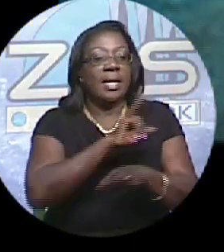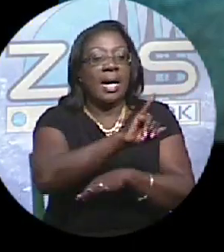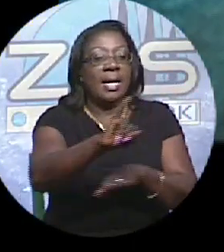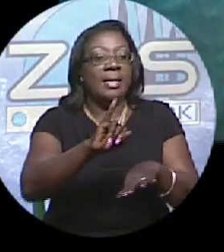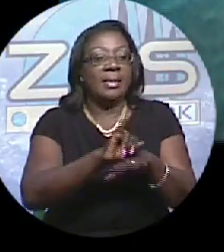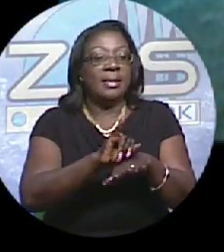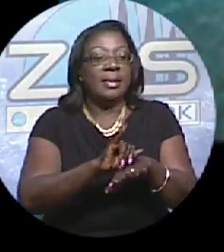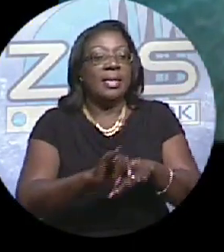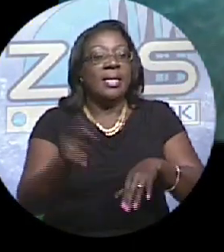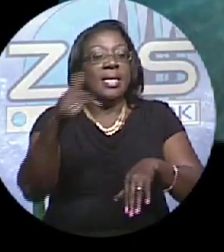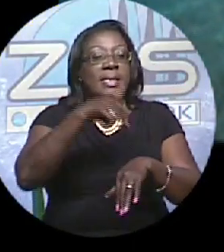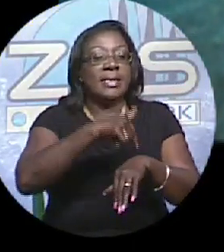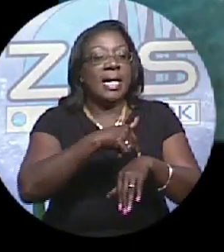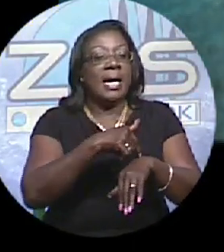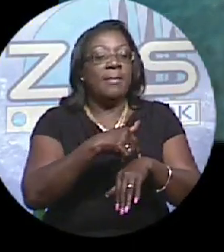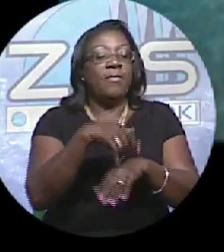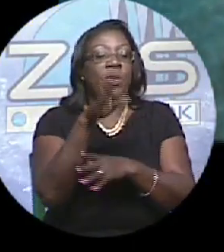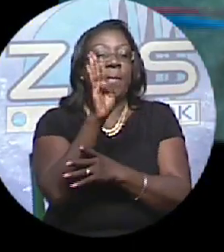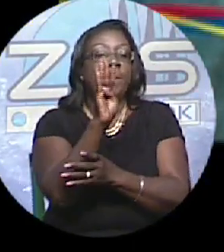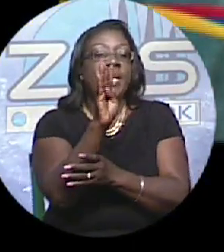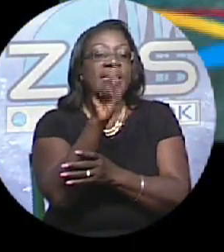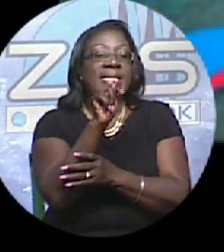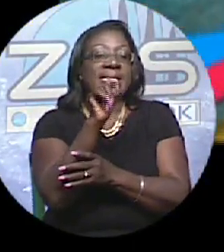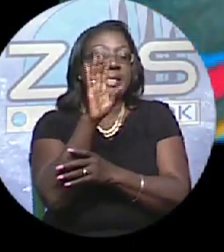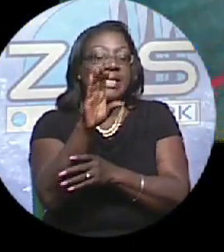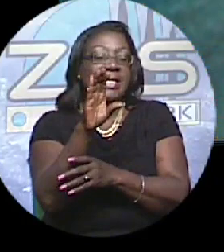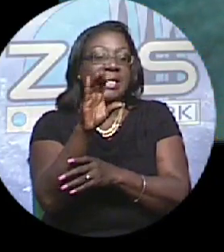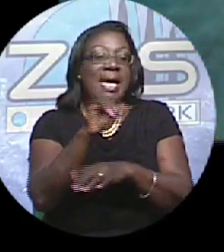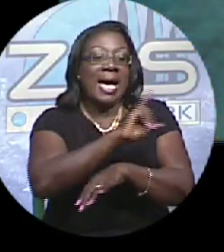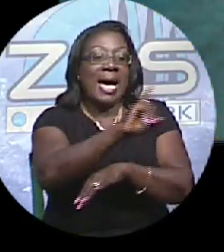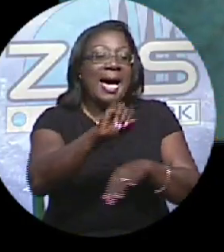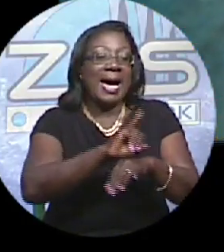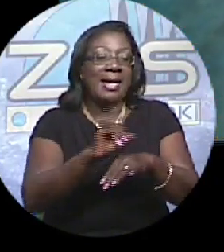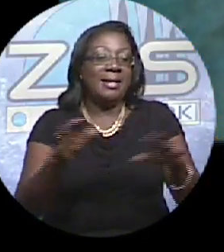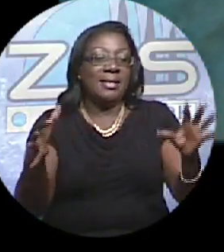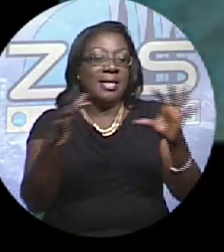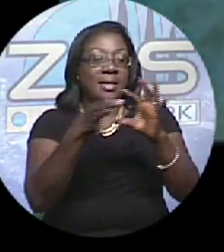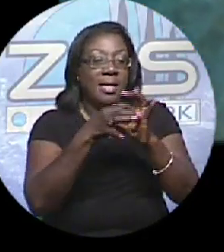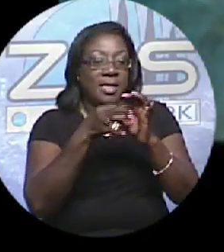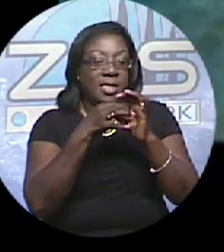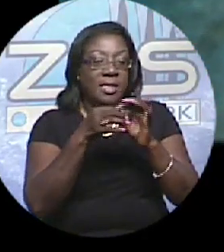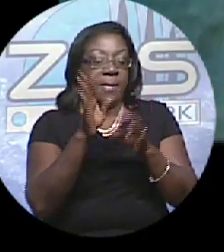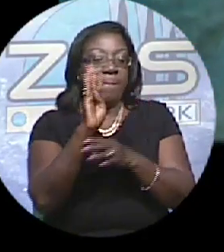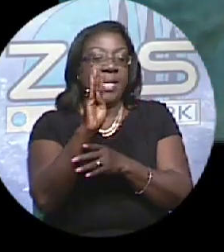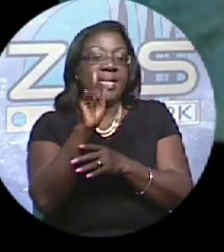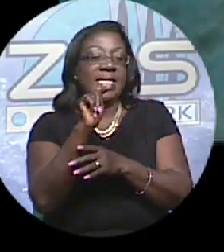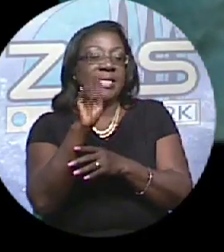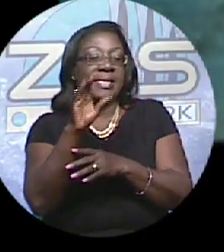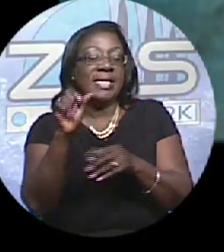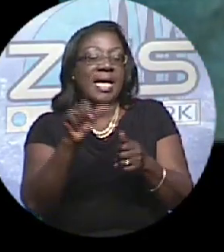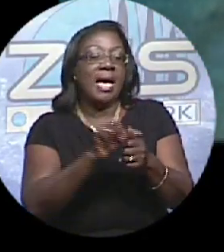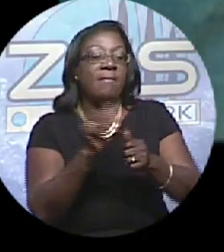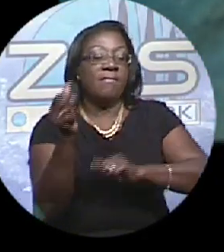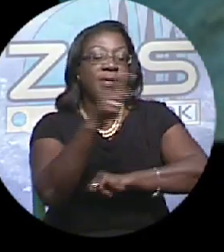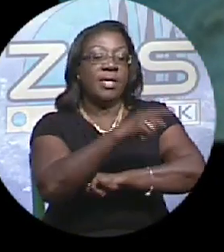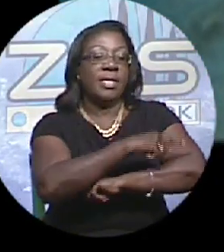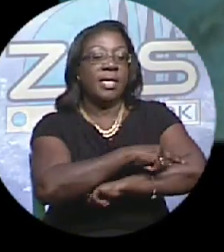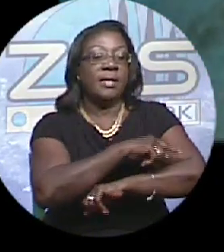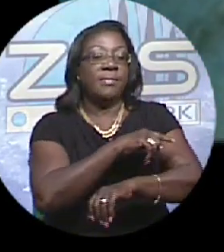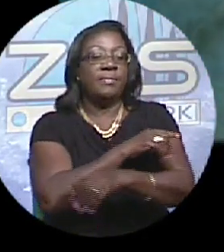It's time for the BTC Island Connection. BTC every day.